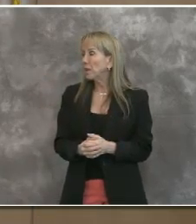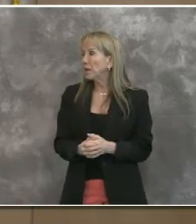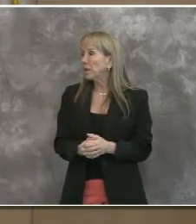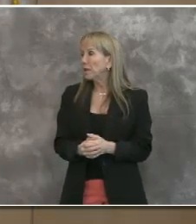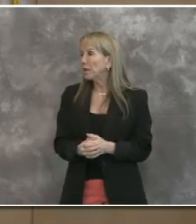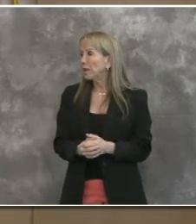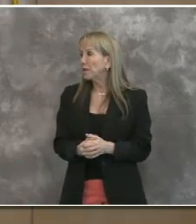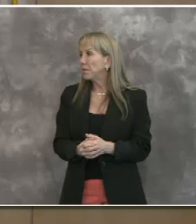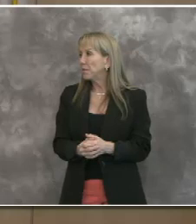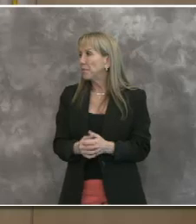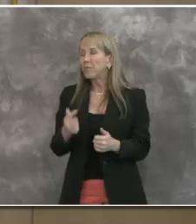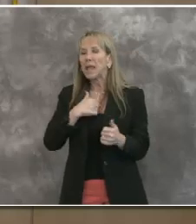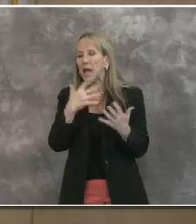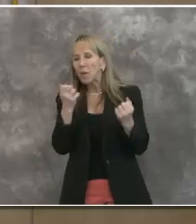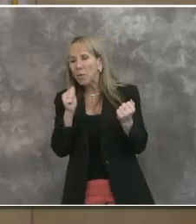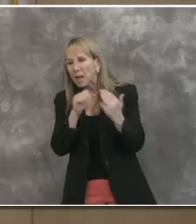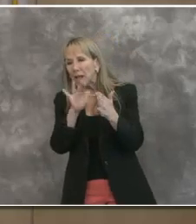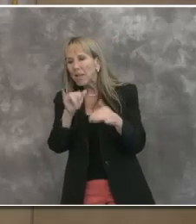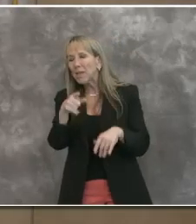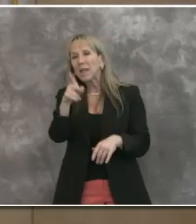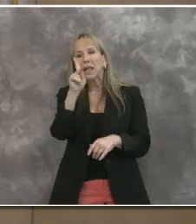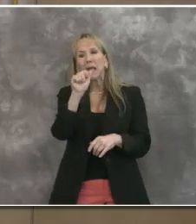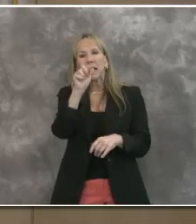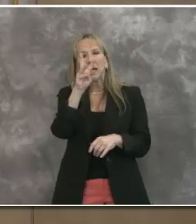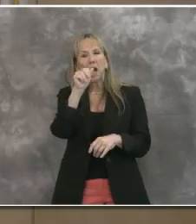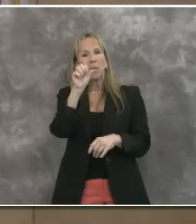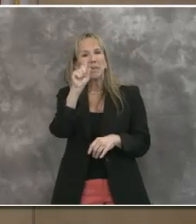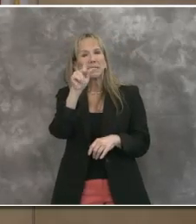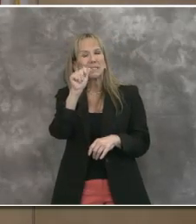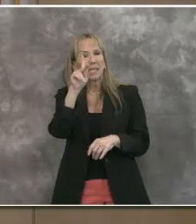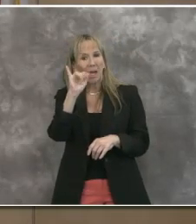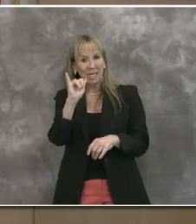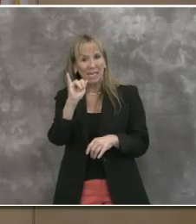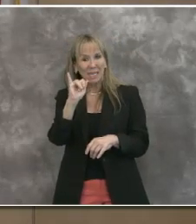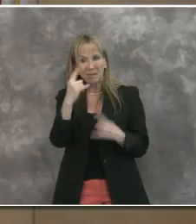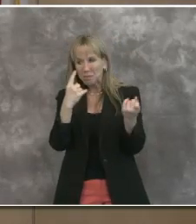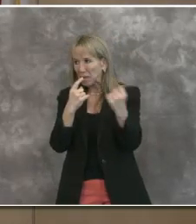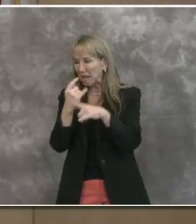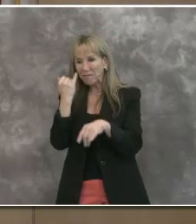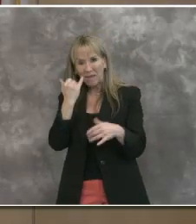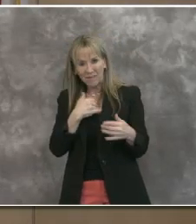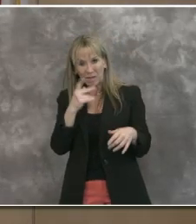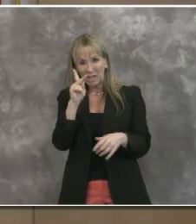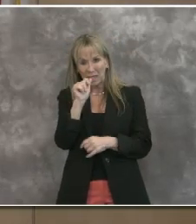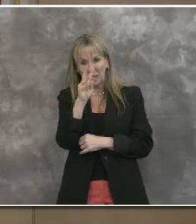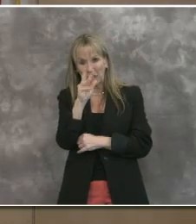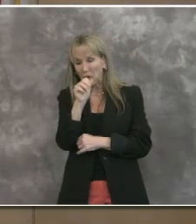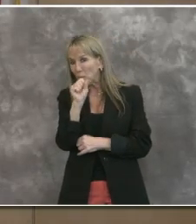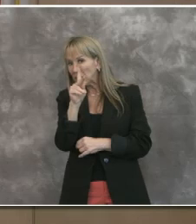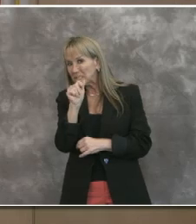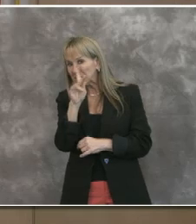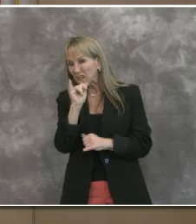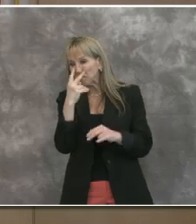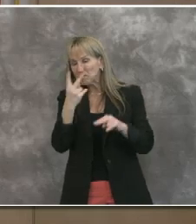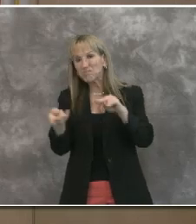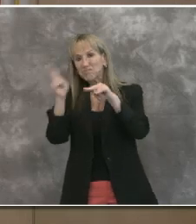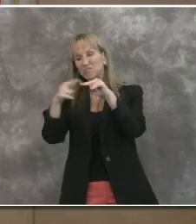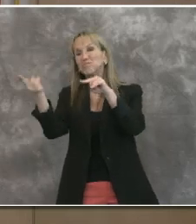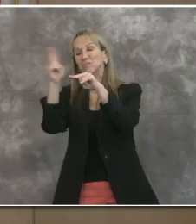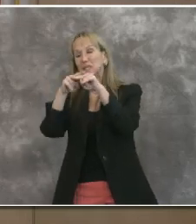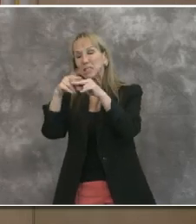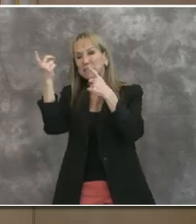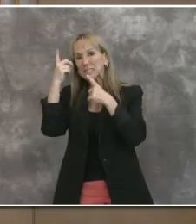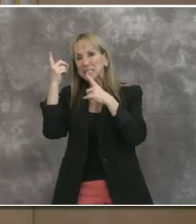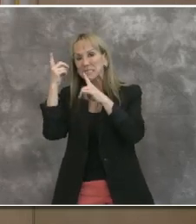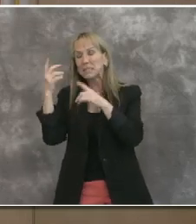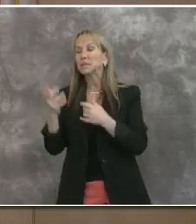Sure. If I can address the Kawasaki disease question specifically, you might remember that actually last